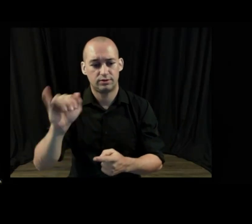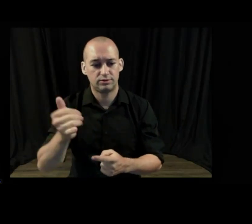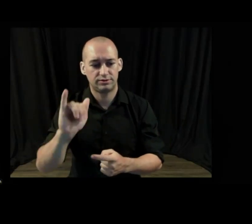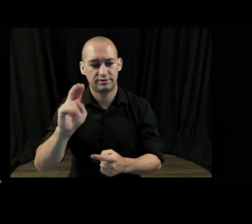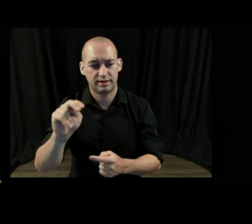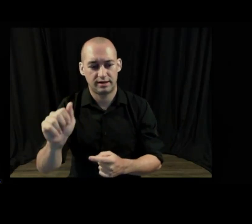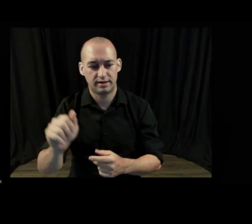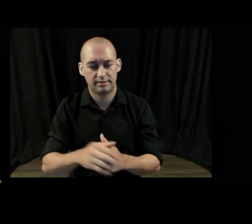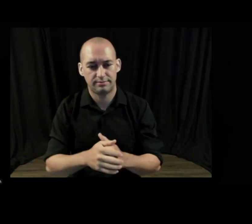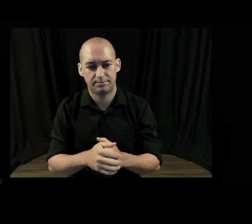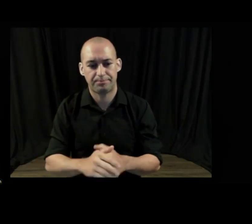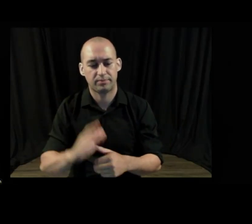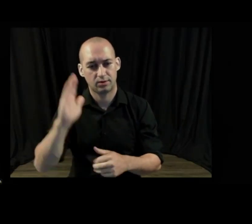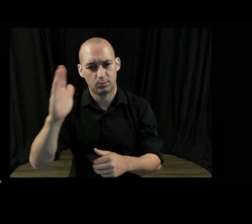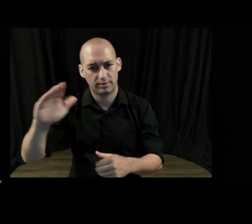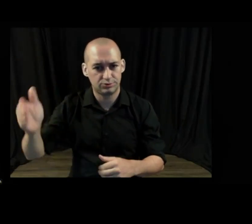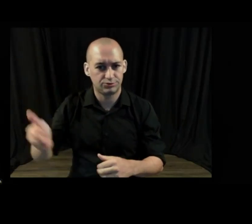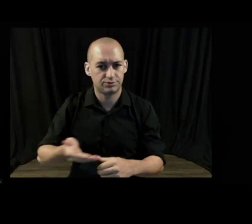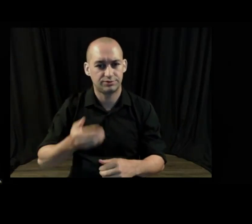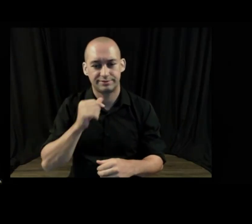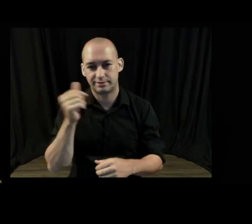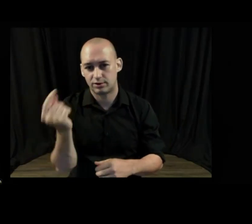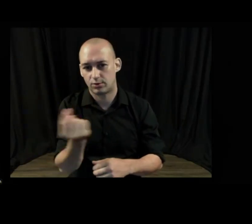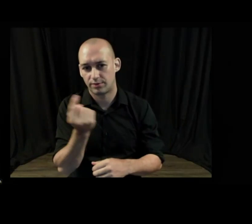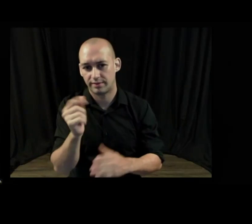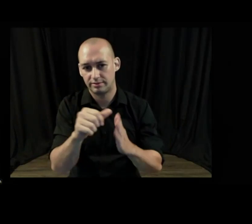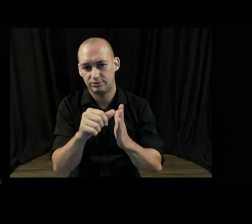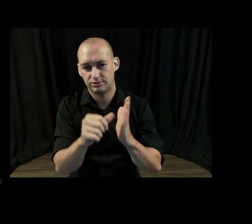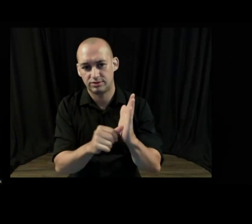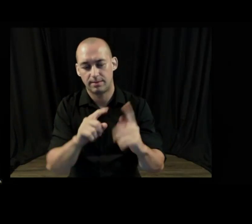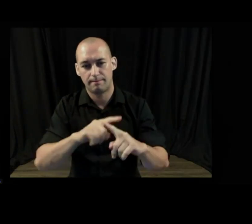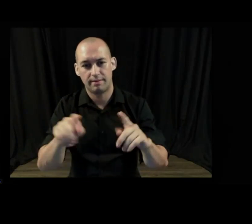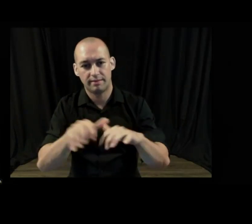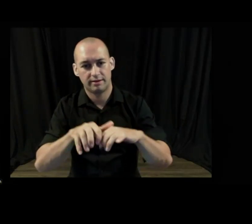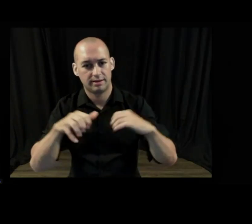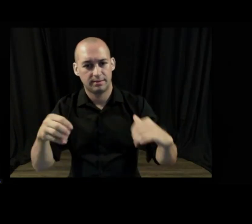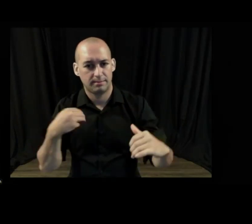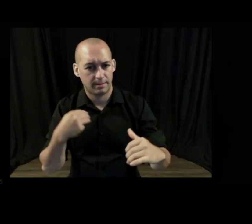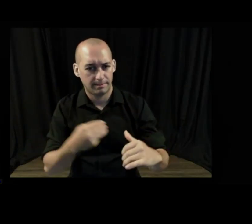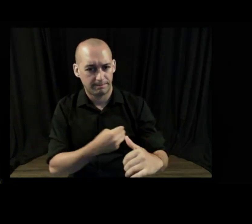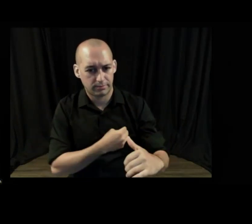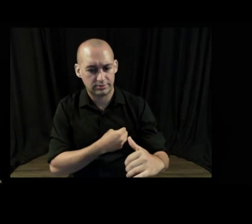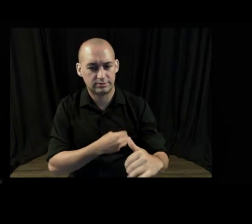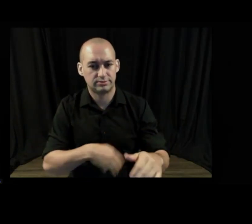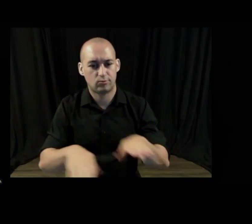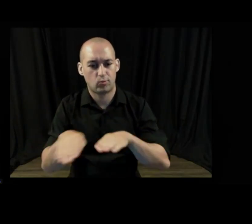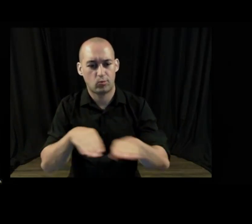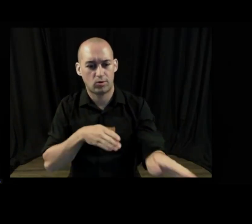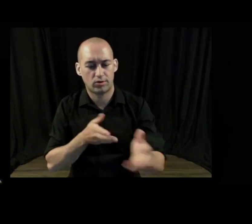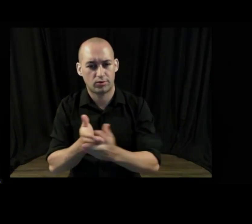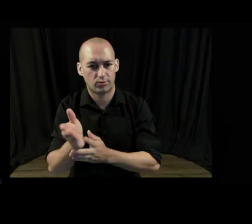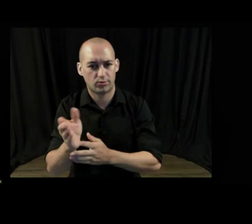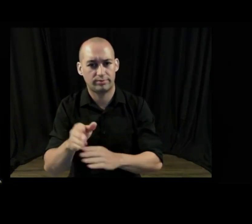and she will introduce not only the agenda, but some of the committee members today, as well as walking through some guiding